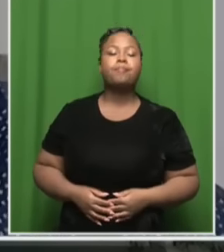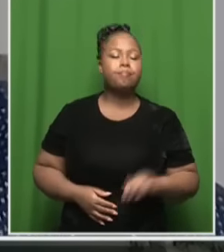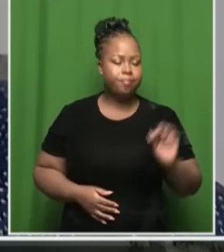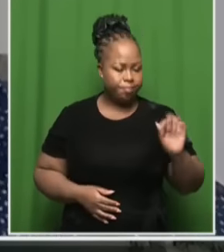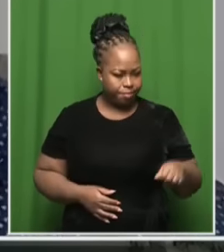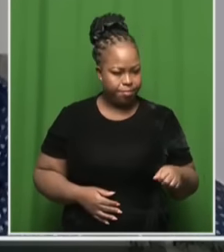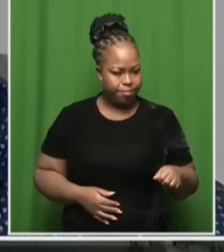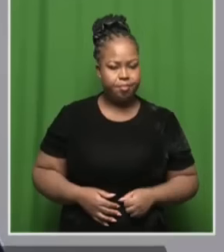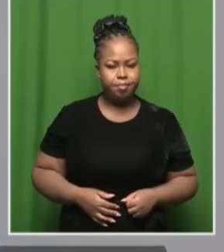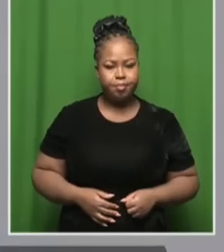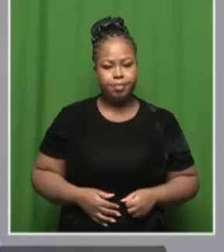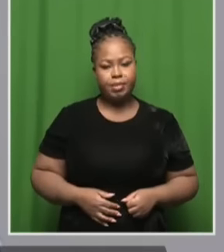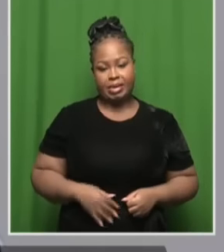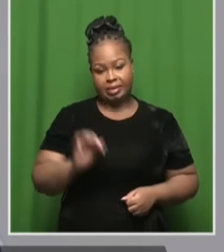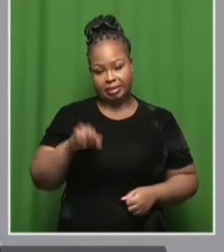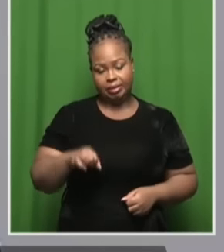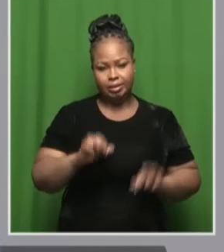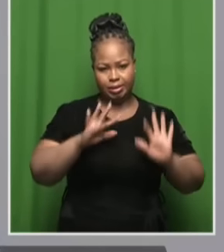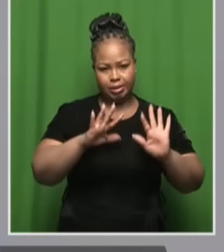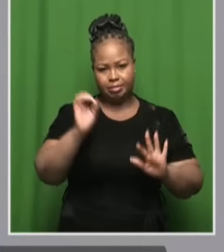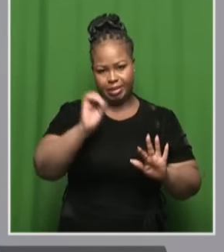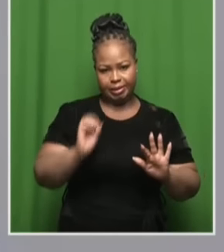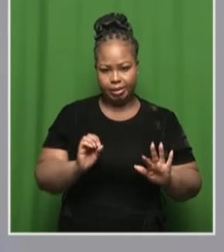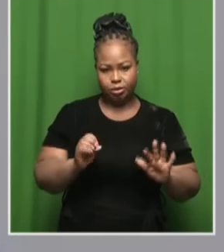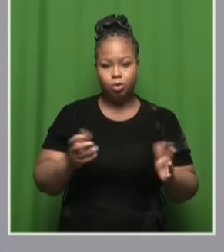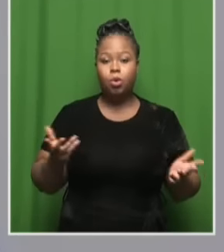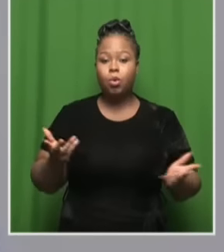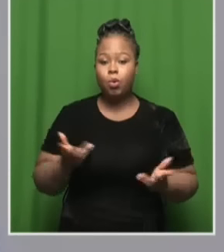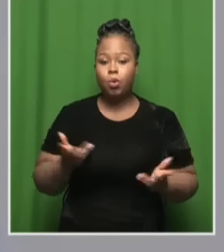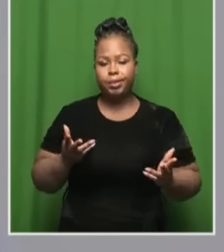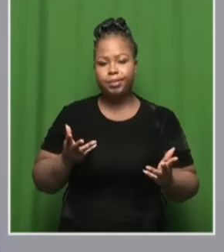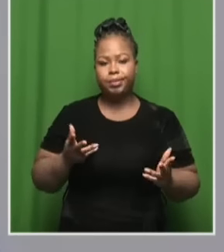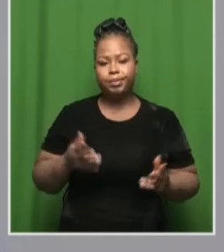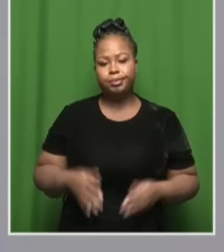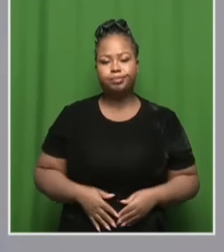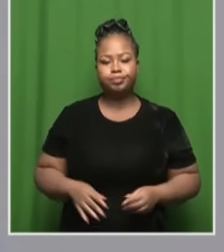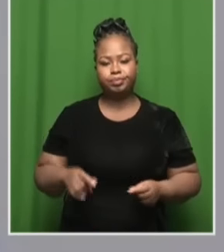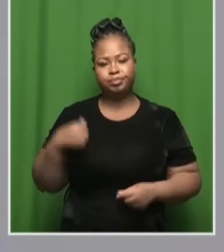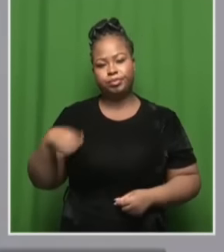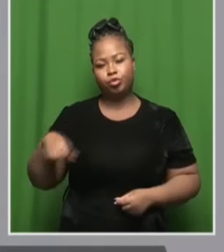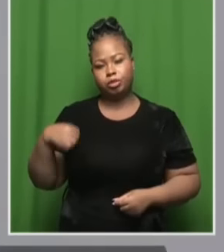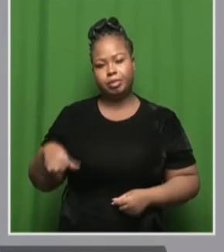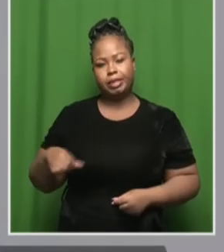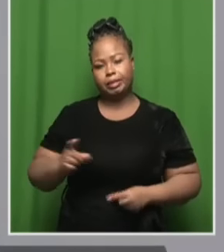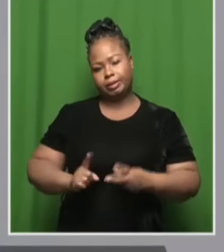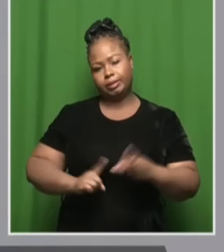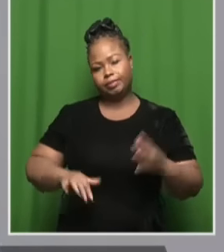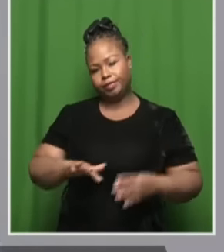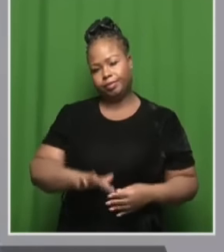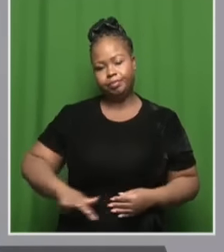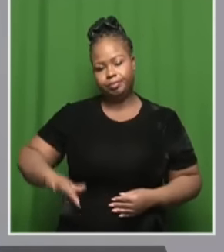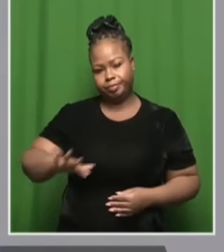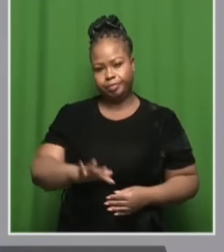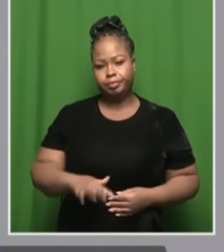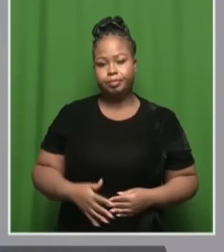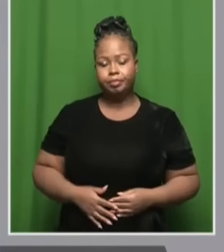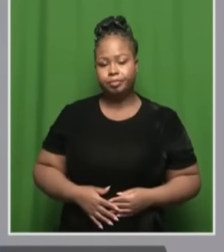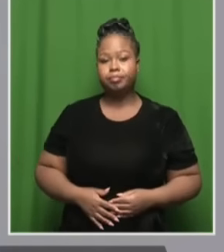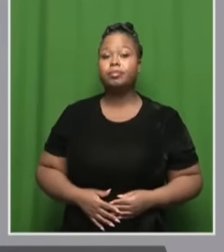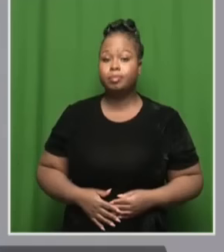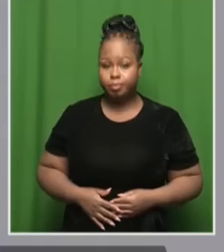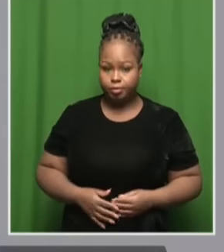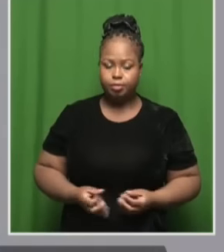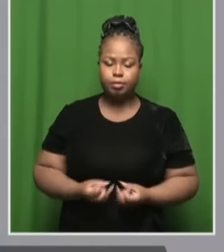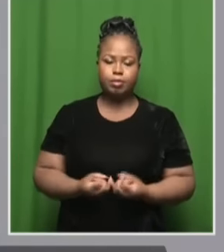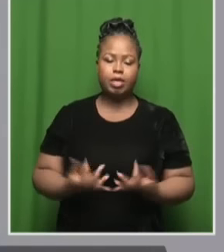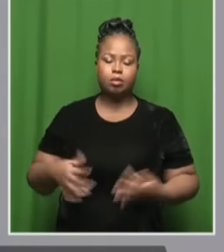Absolutely, and thanks for the question. Yes, the 10% is actually scattered across different municipalities in the country. And I must say that a lot